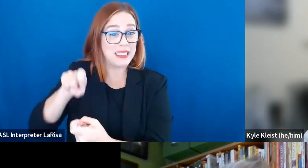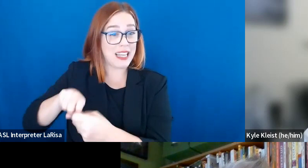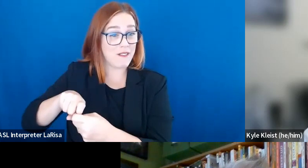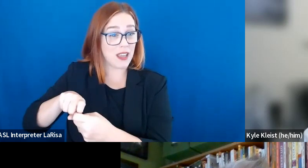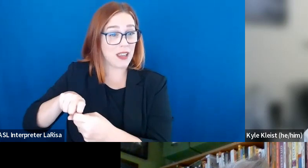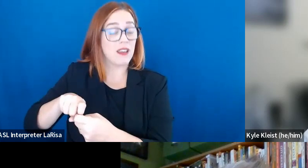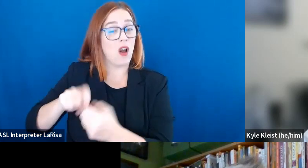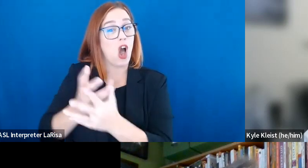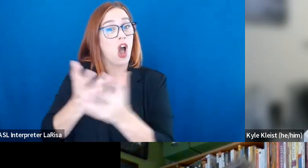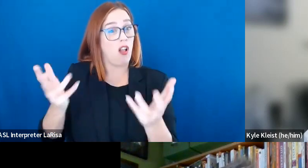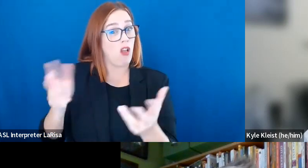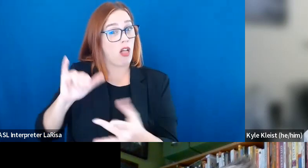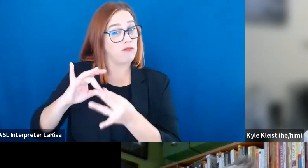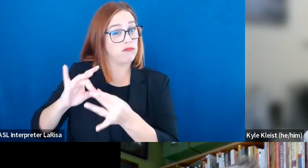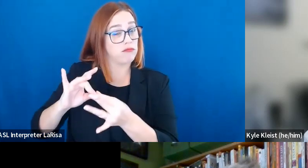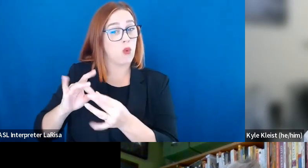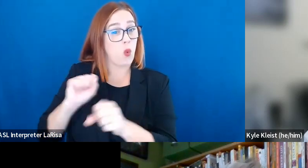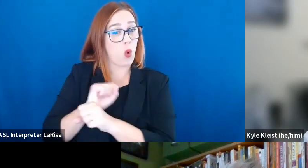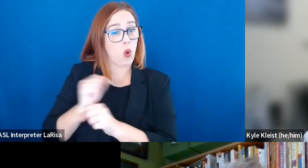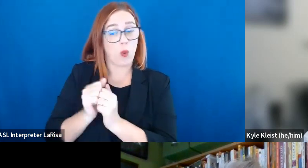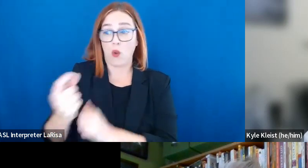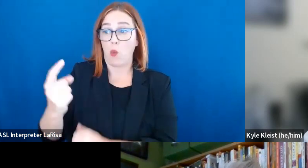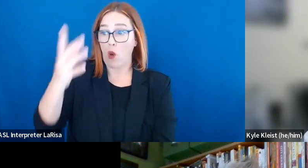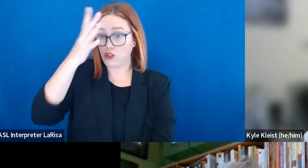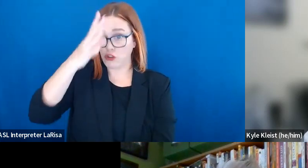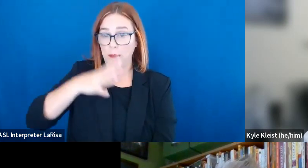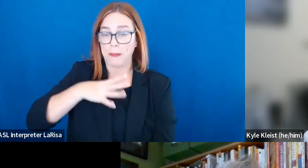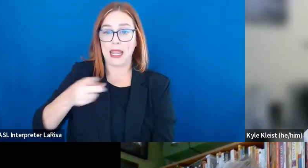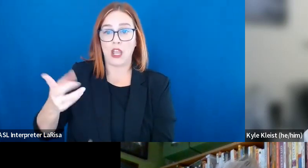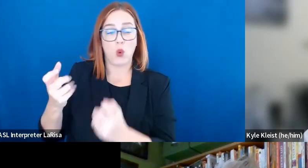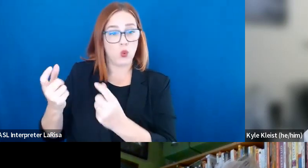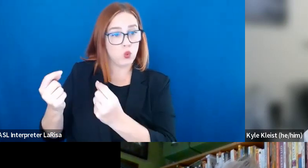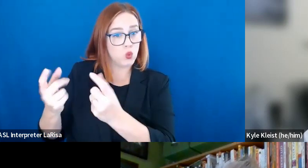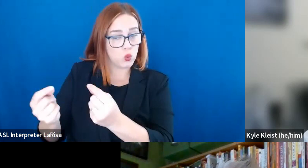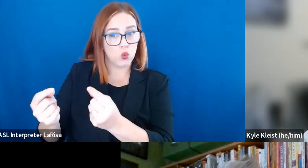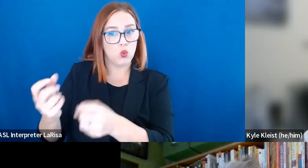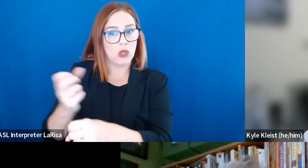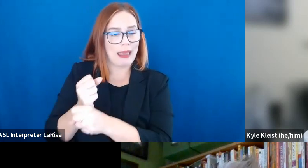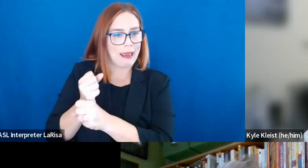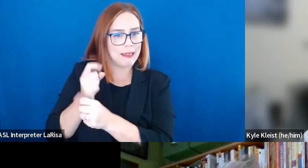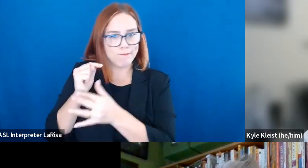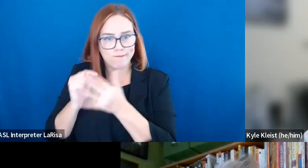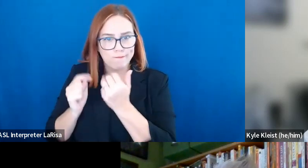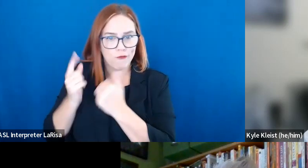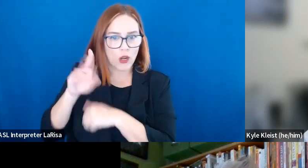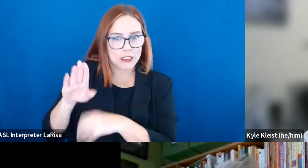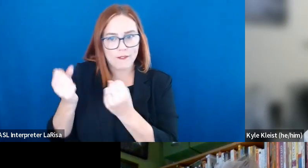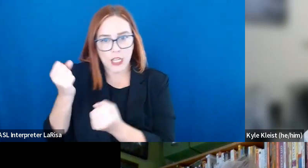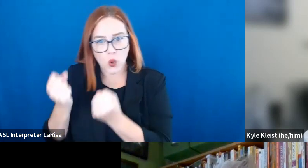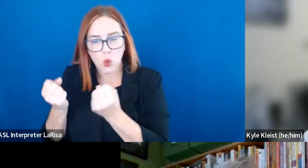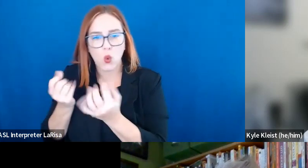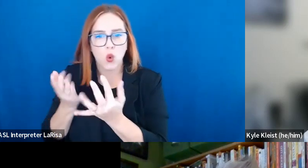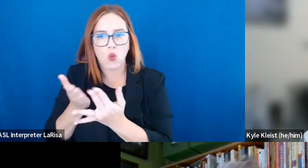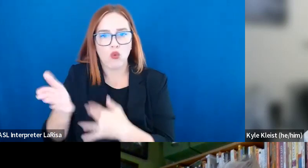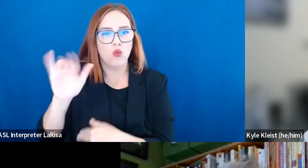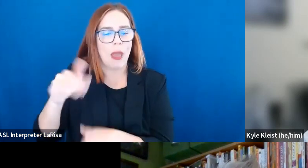who all he wanted to do was get hand controls for his vehicle and go through that process. Another one was